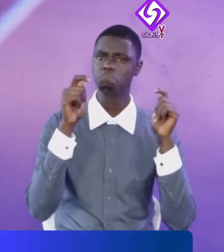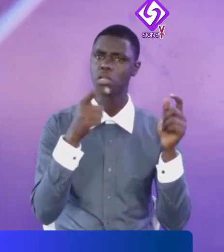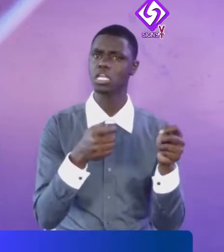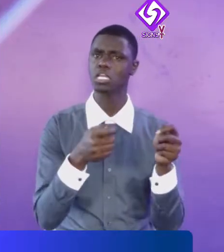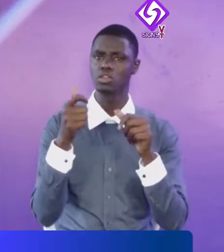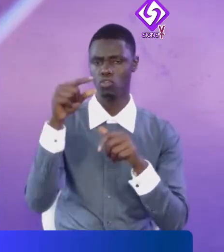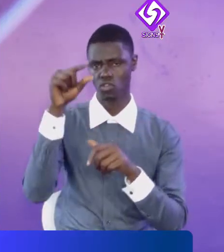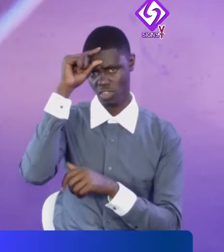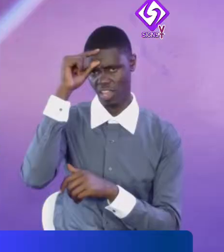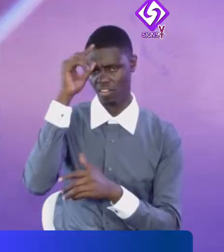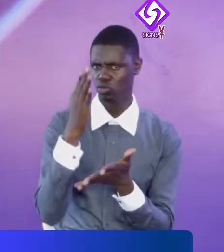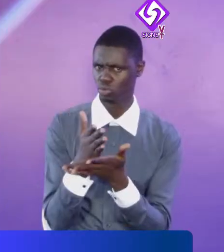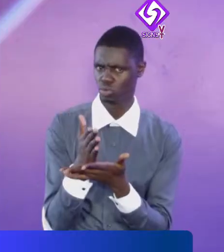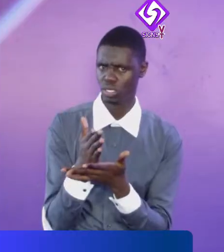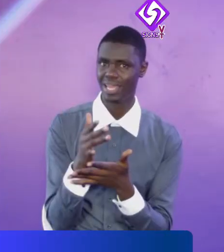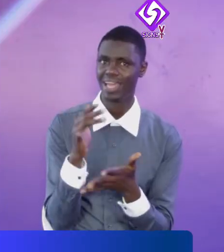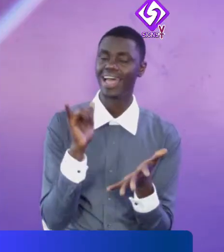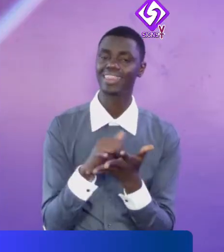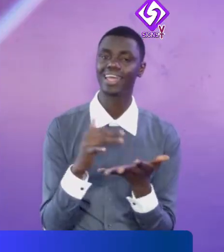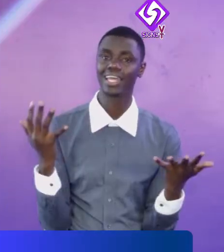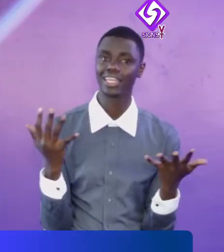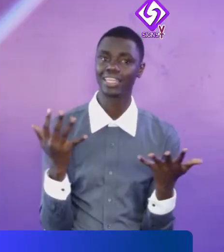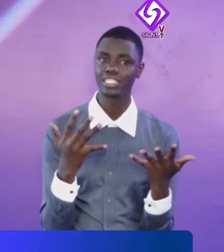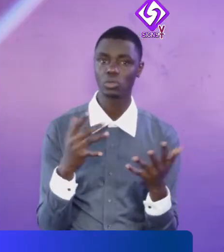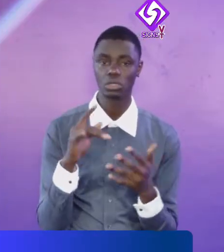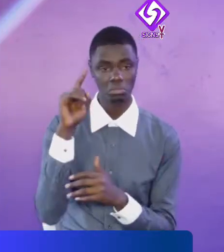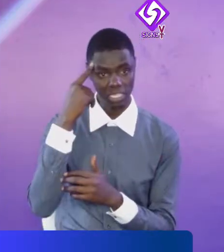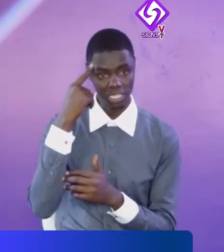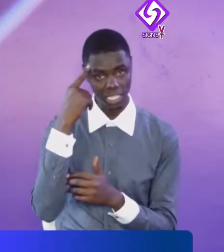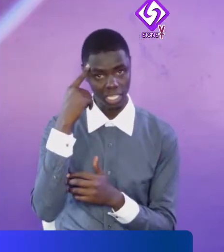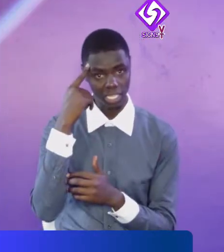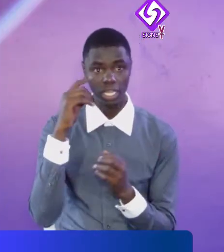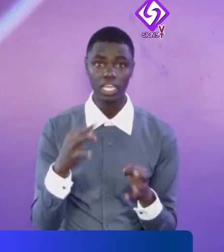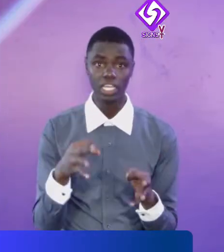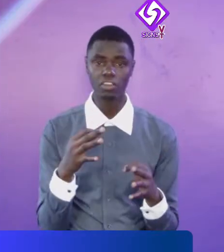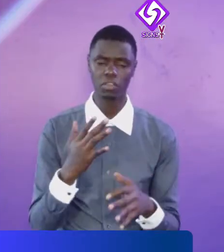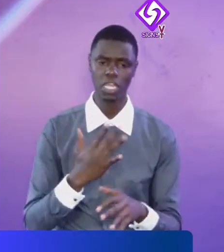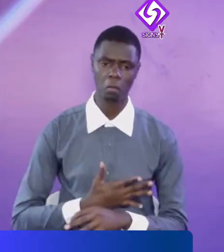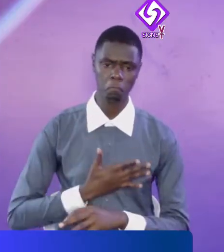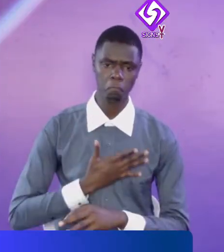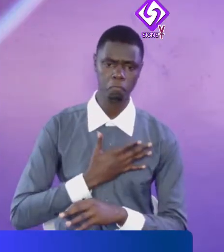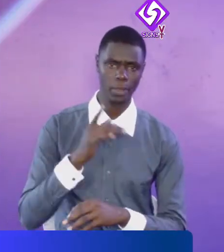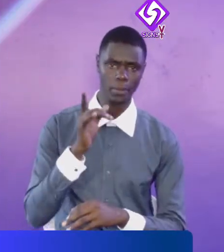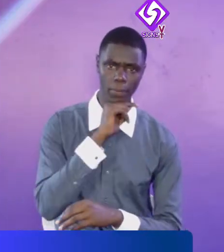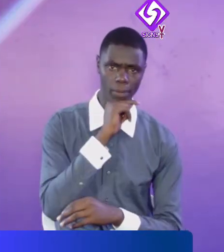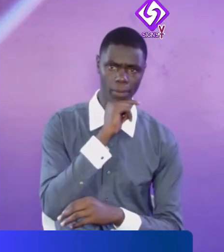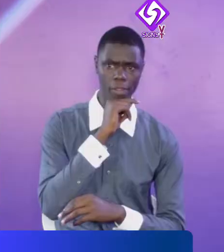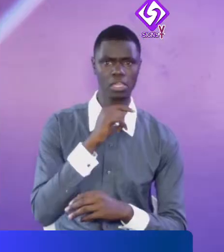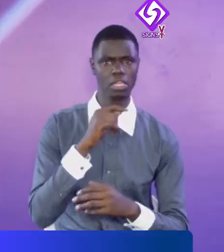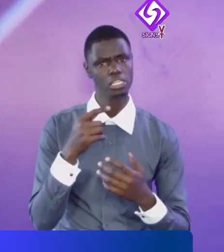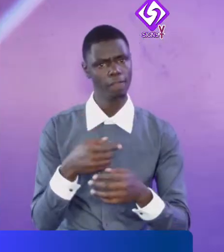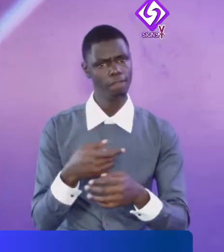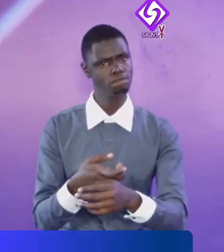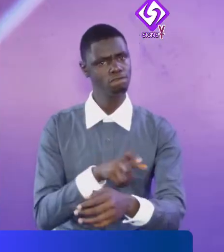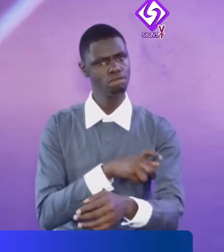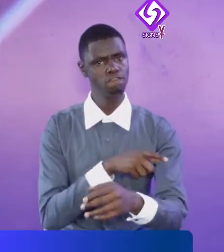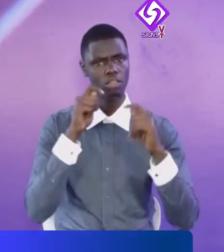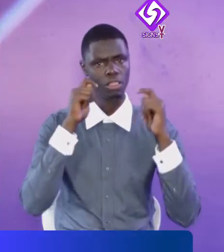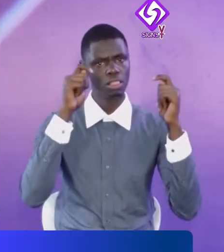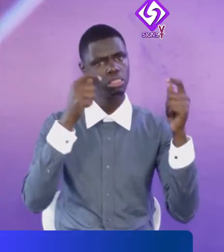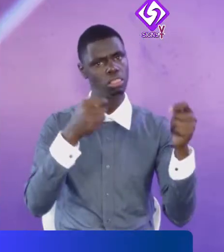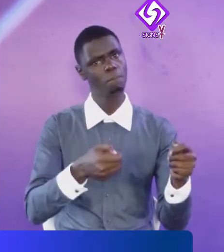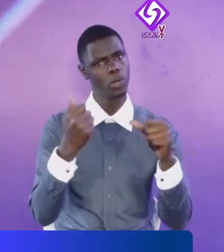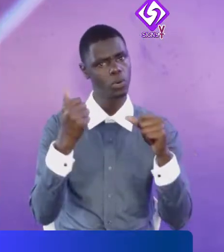government, isn't it? That's why they might be thinking that should they get annoyed, they should just go to the street and remove William Ruto.